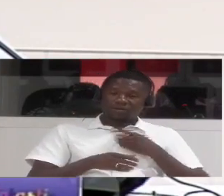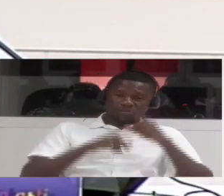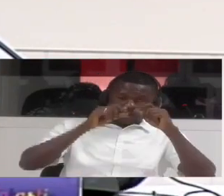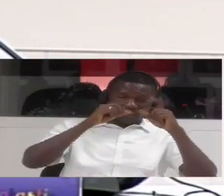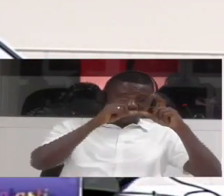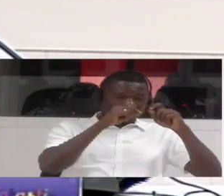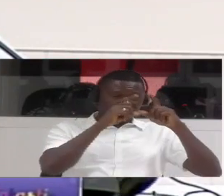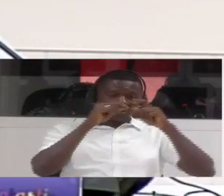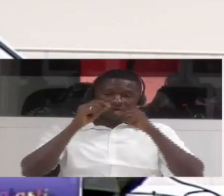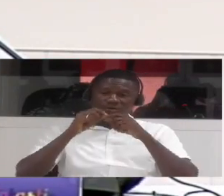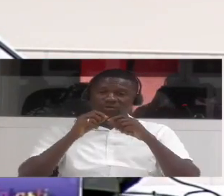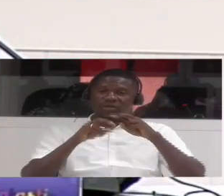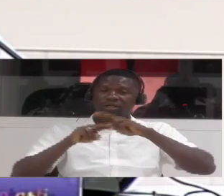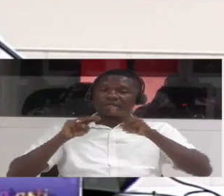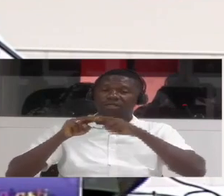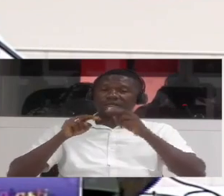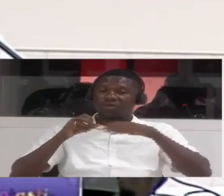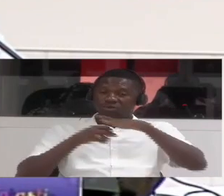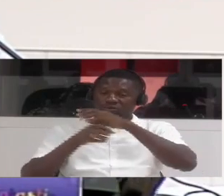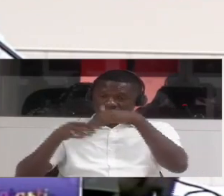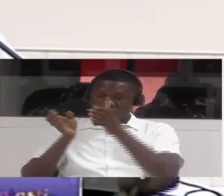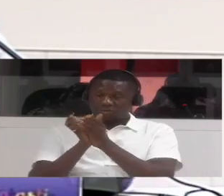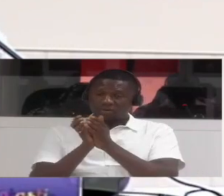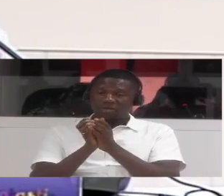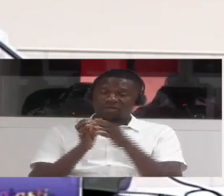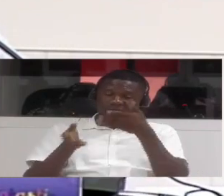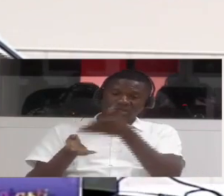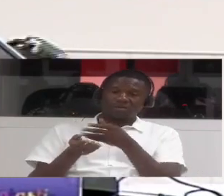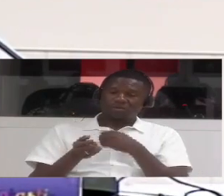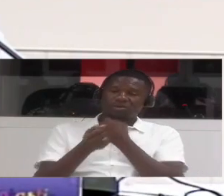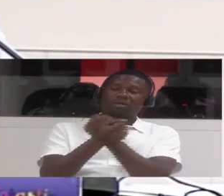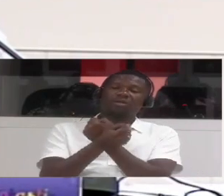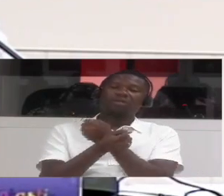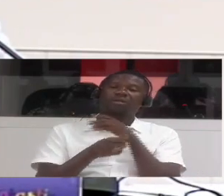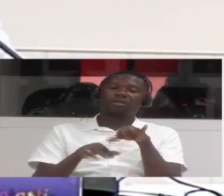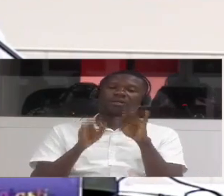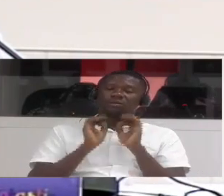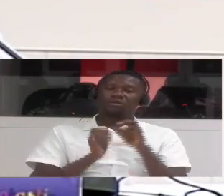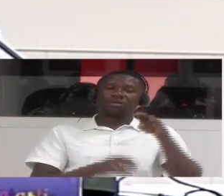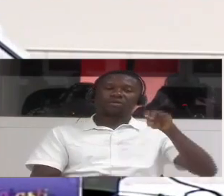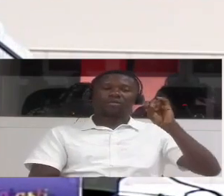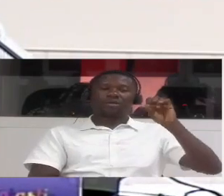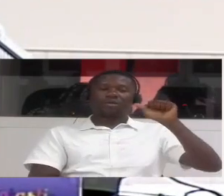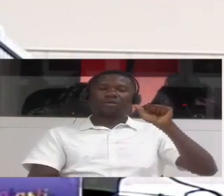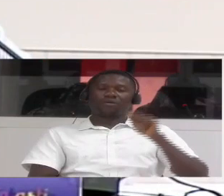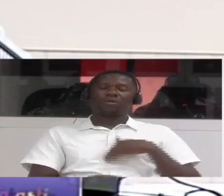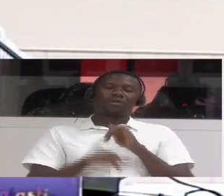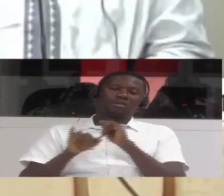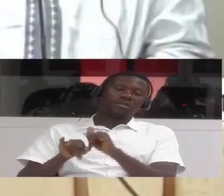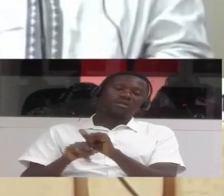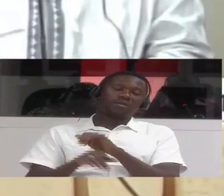the APRC crowd that gathered there, he was arrested and taken to the NIA, where he was